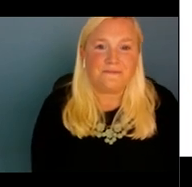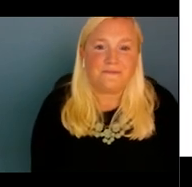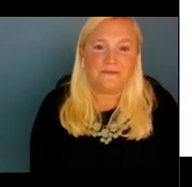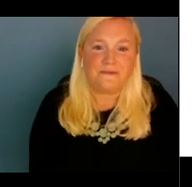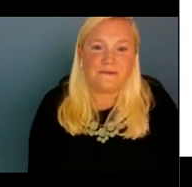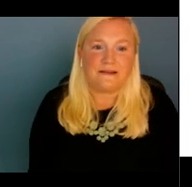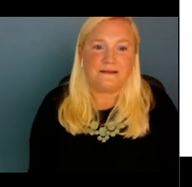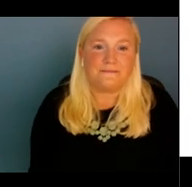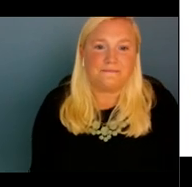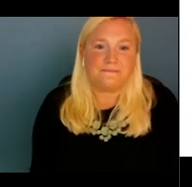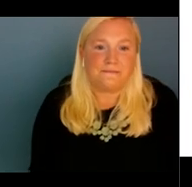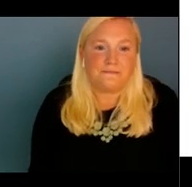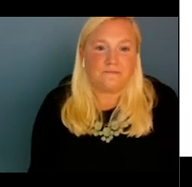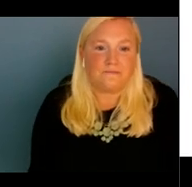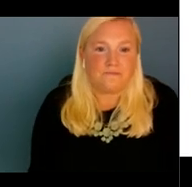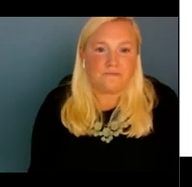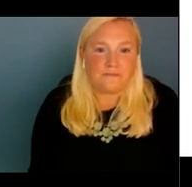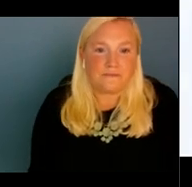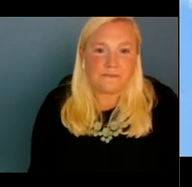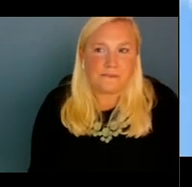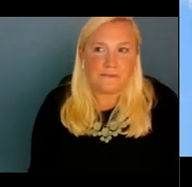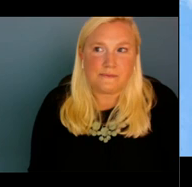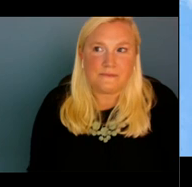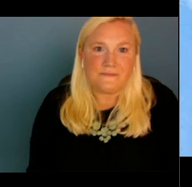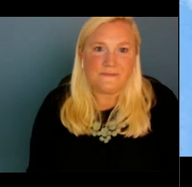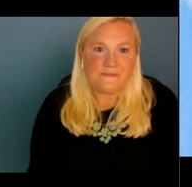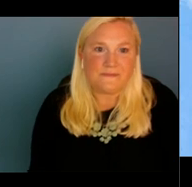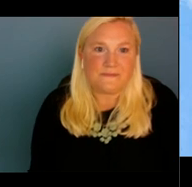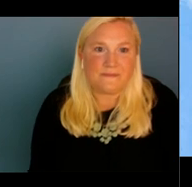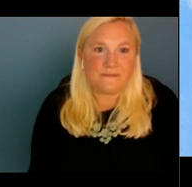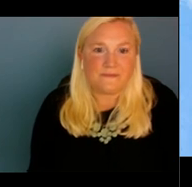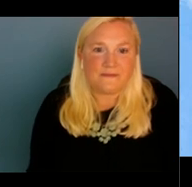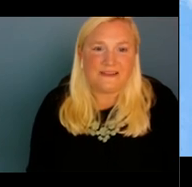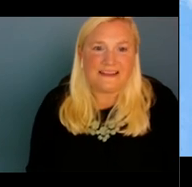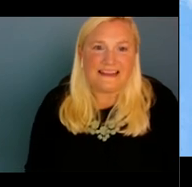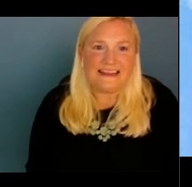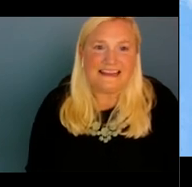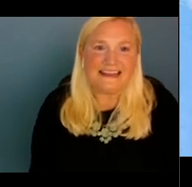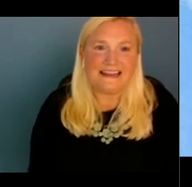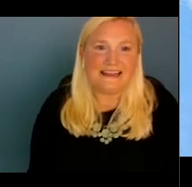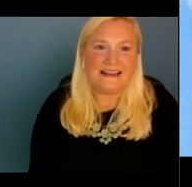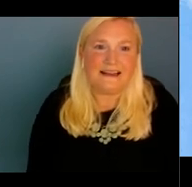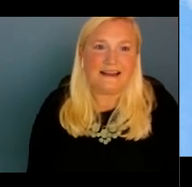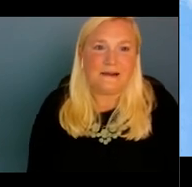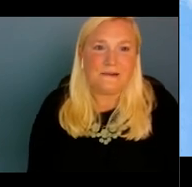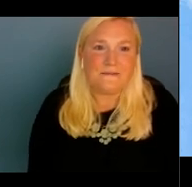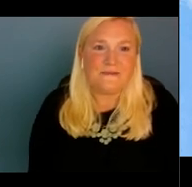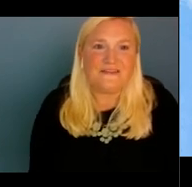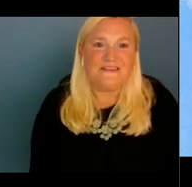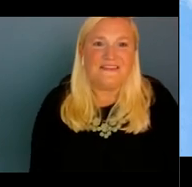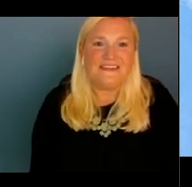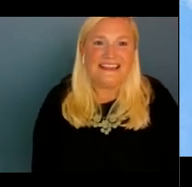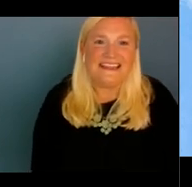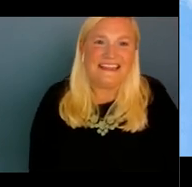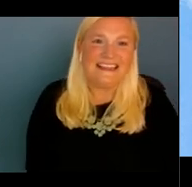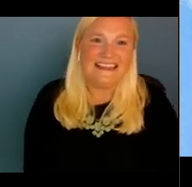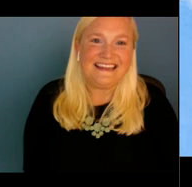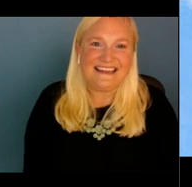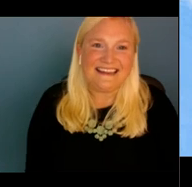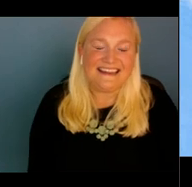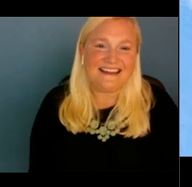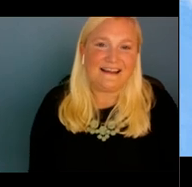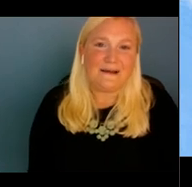So we're going to move on to our final thoughts. Thank you both so much for